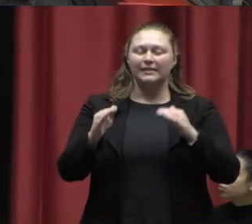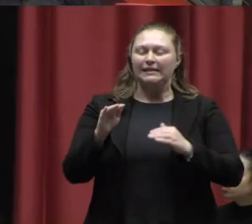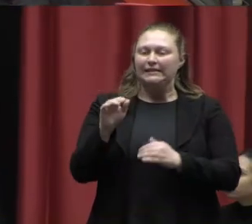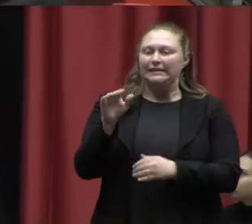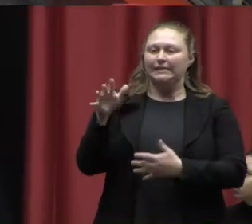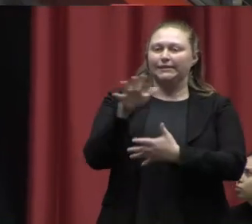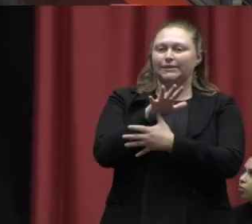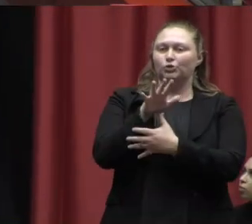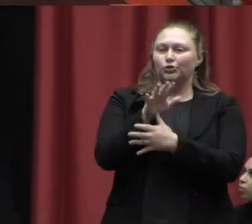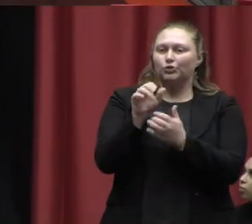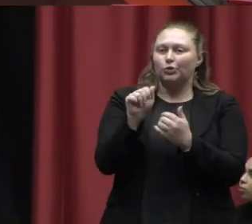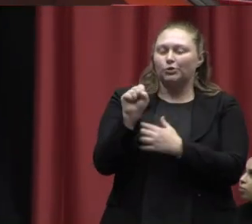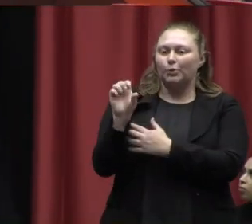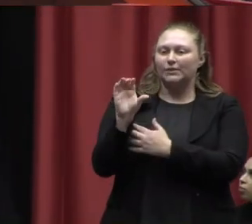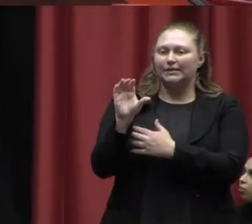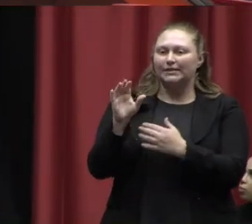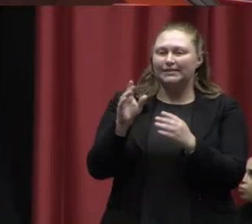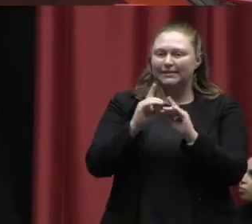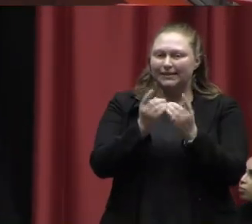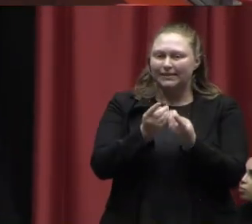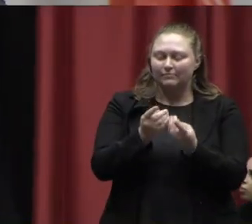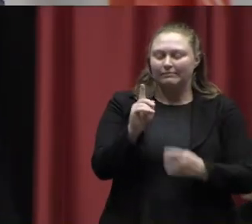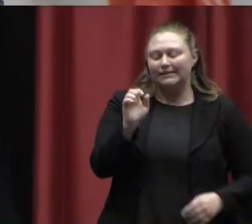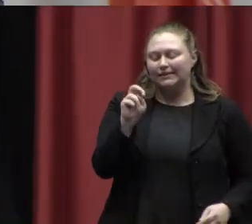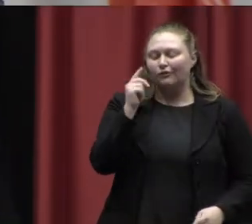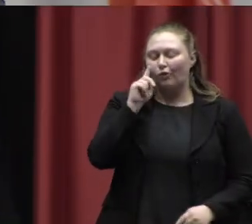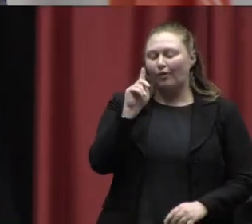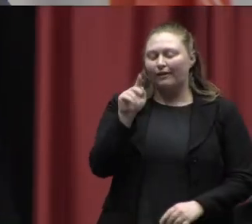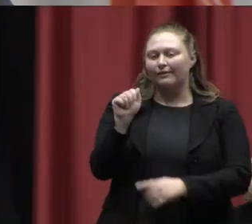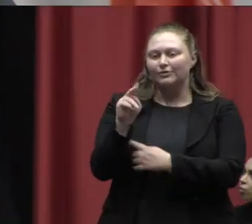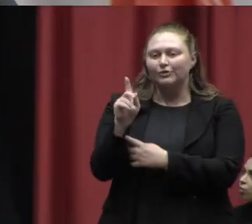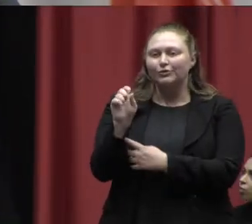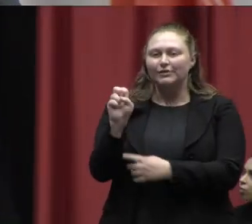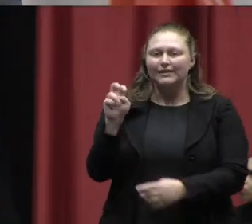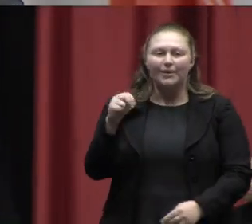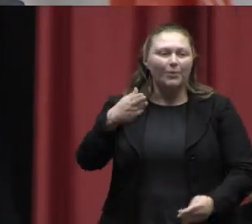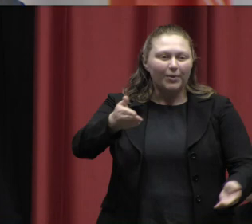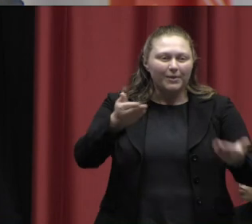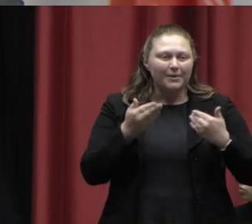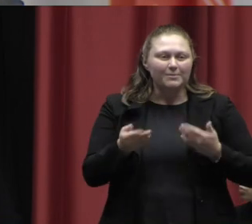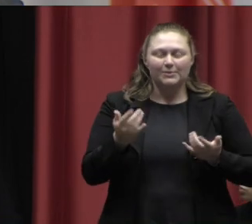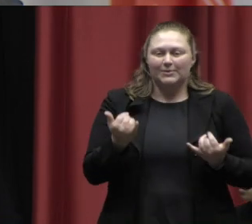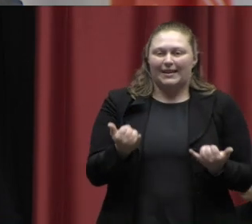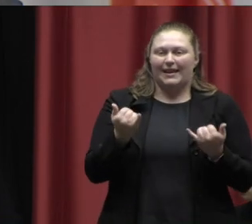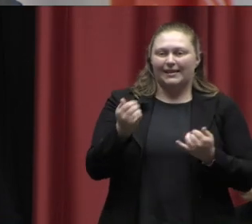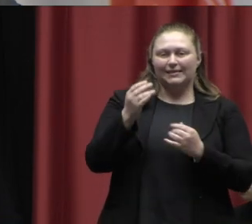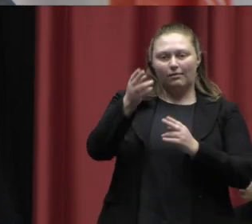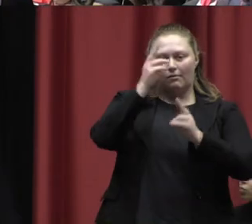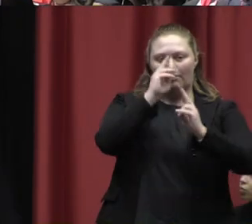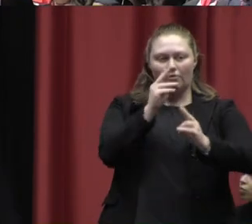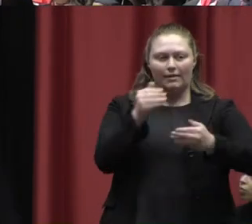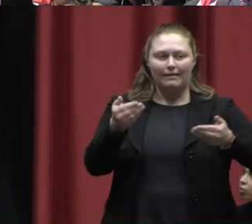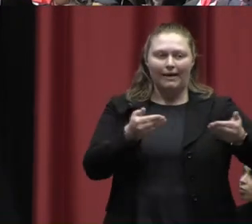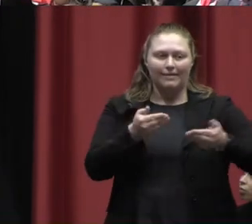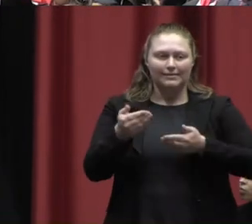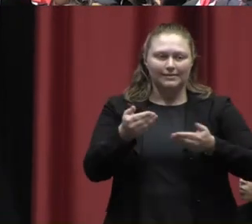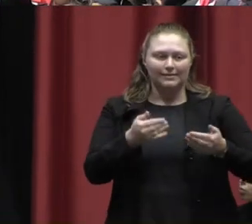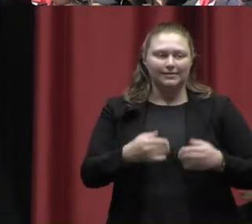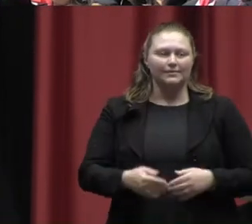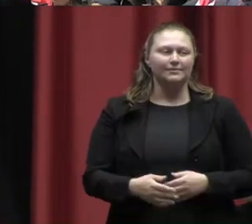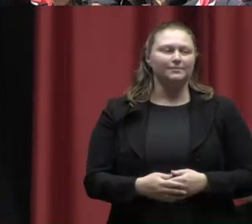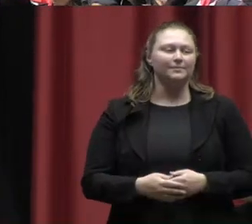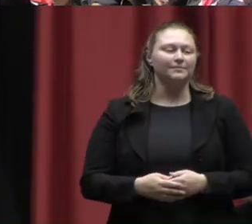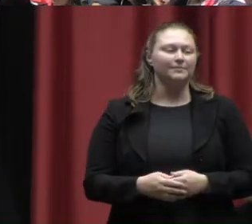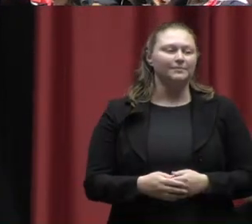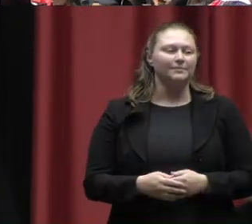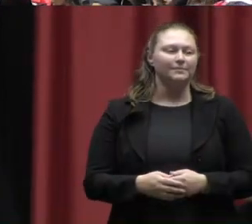for Anderson. Jennifer Brower is today's special guest alumni speaker. Jacob